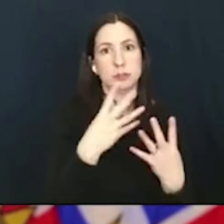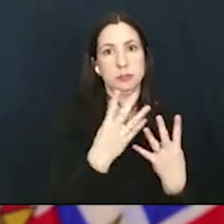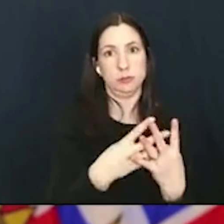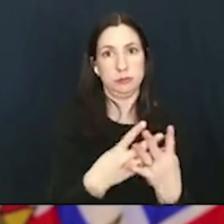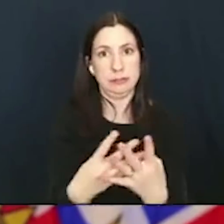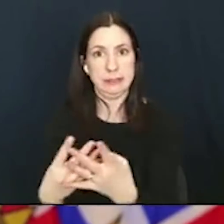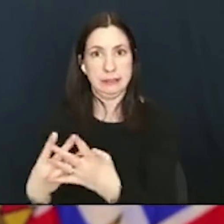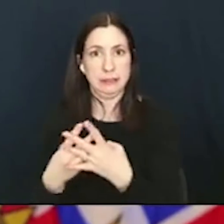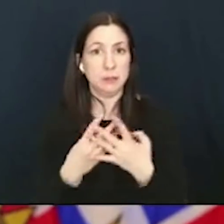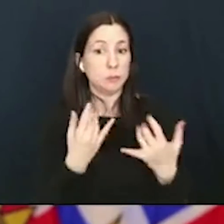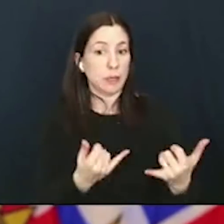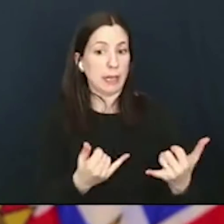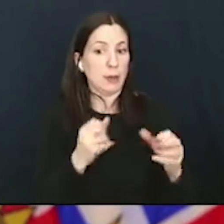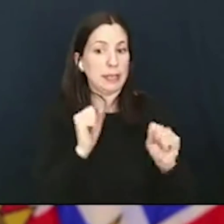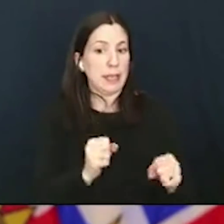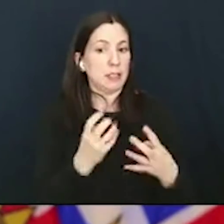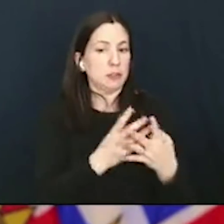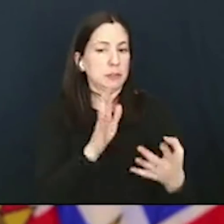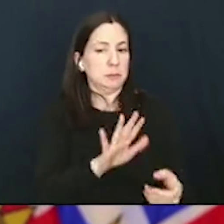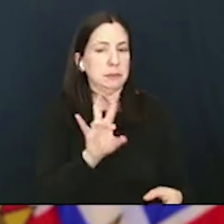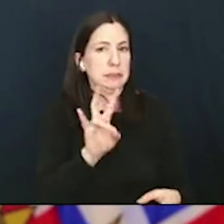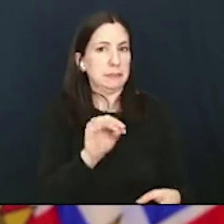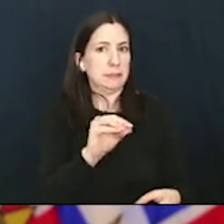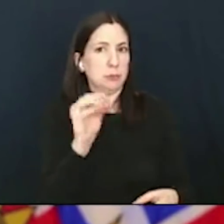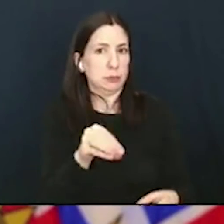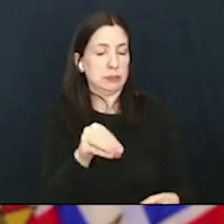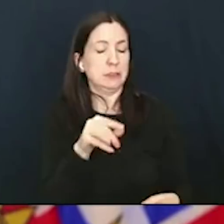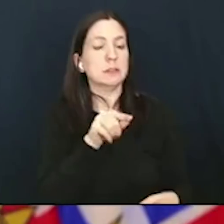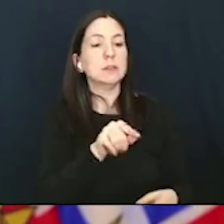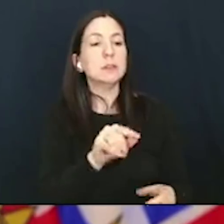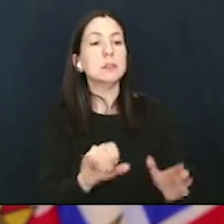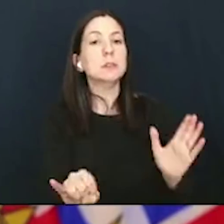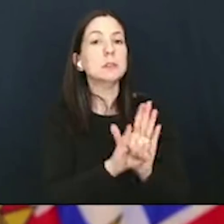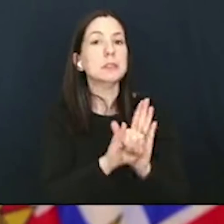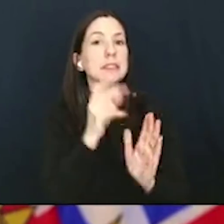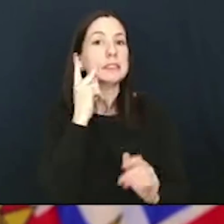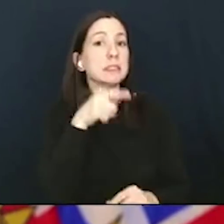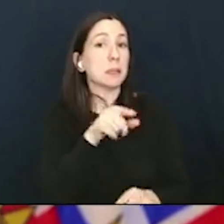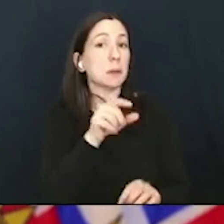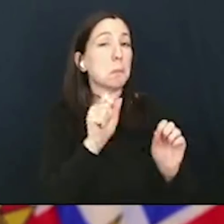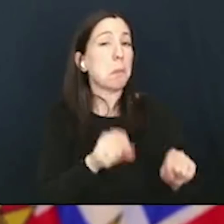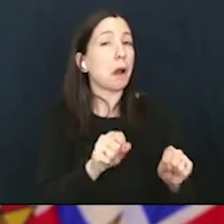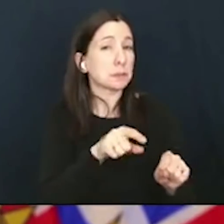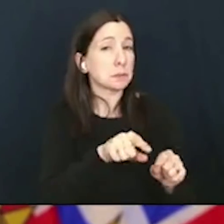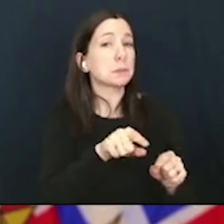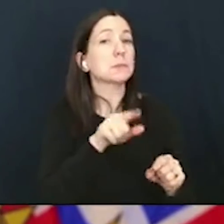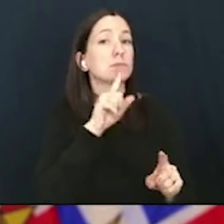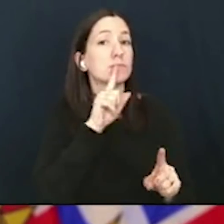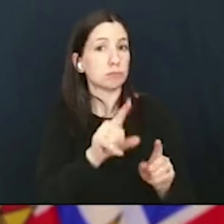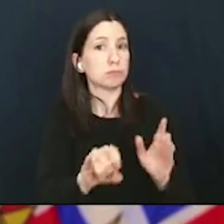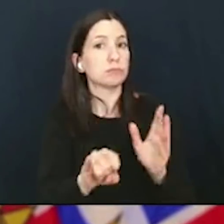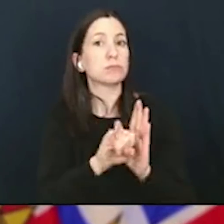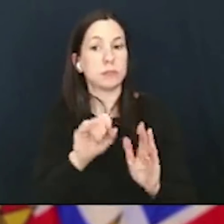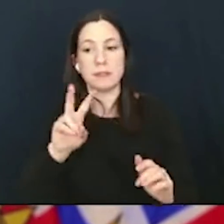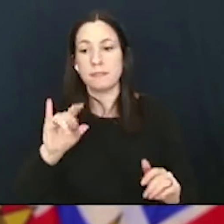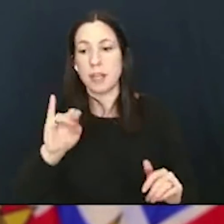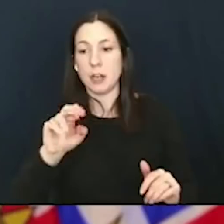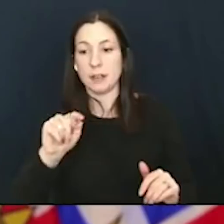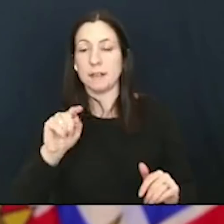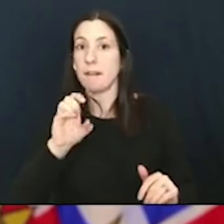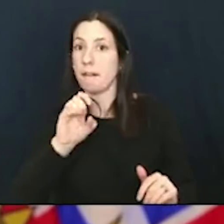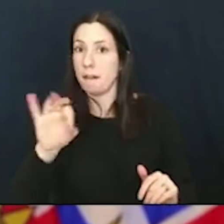which ones are most likely to be a variant of concern. We did this in what we call a point